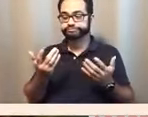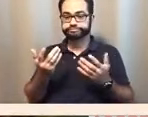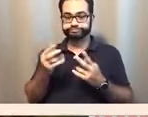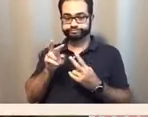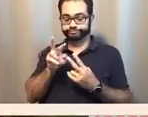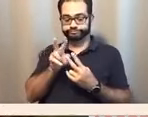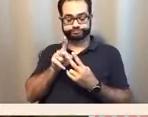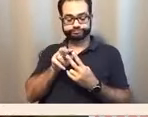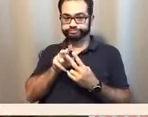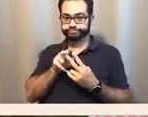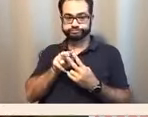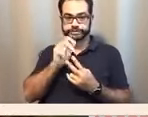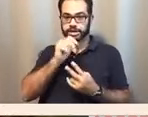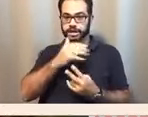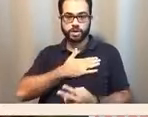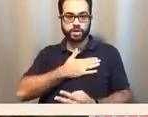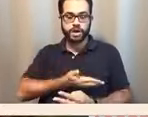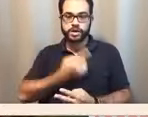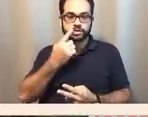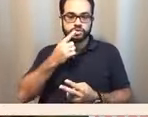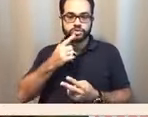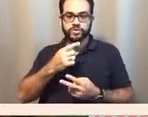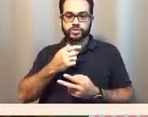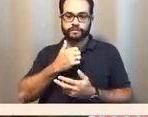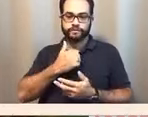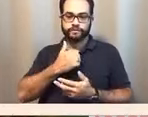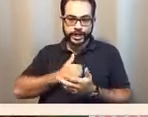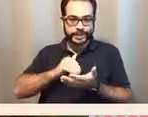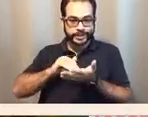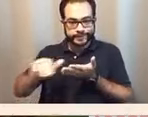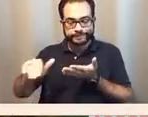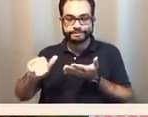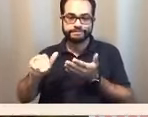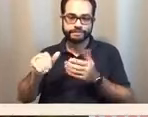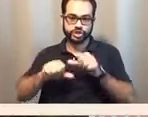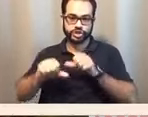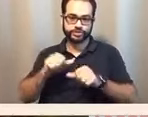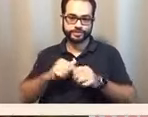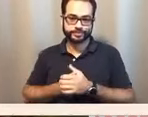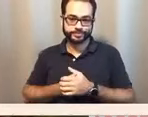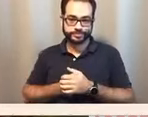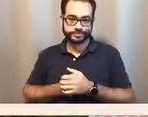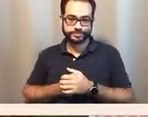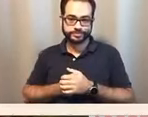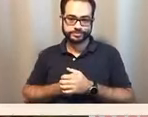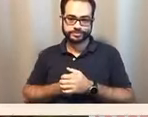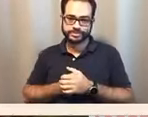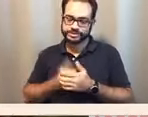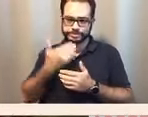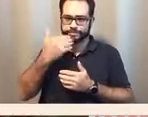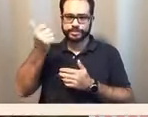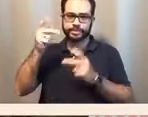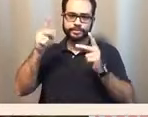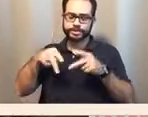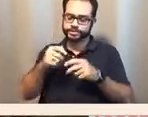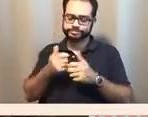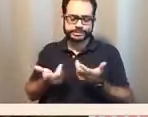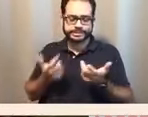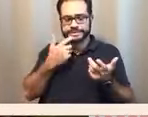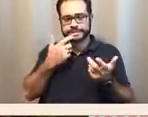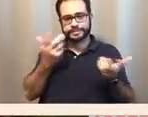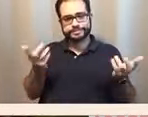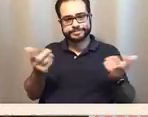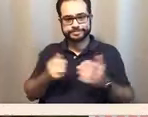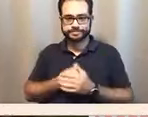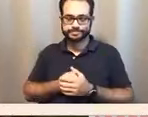is willing to forgive one another. Take the high road. Just say, look, I